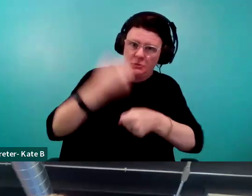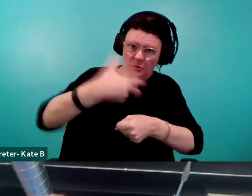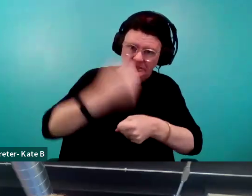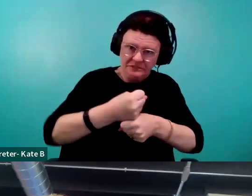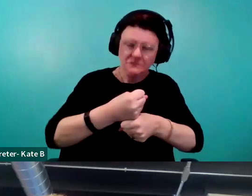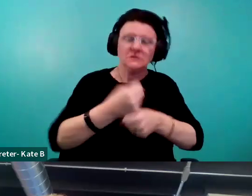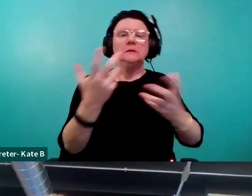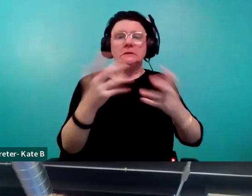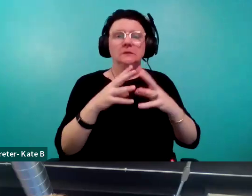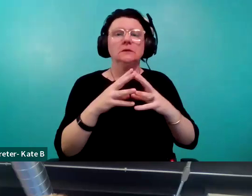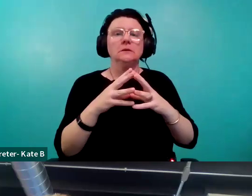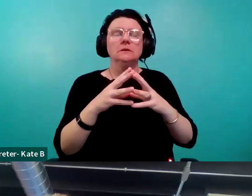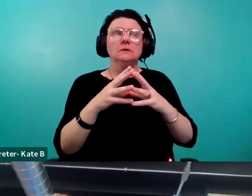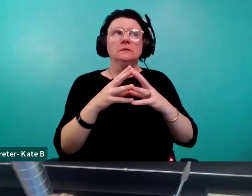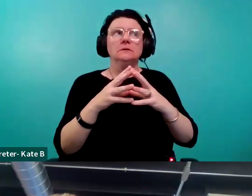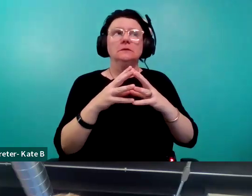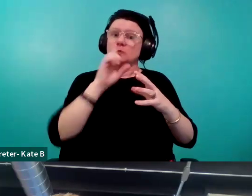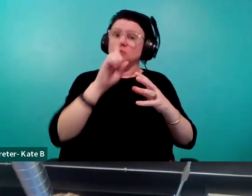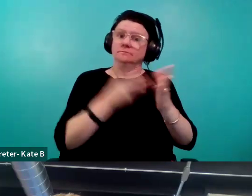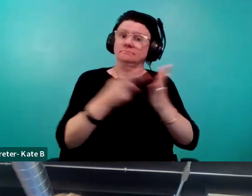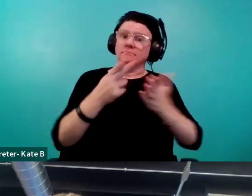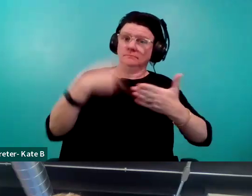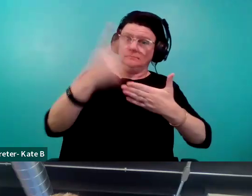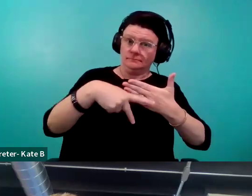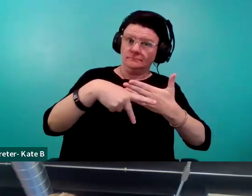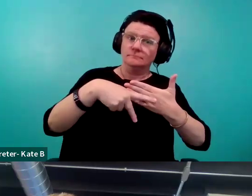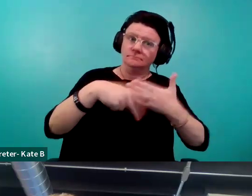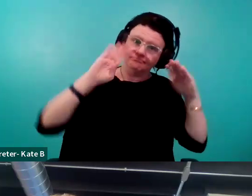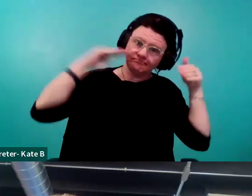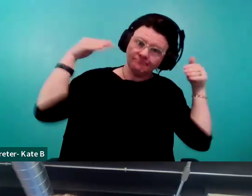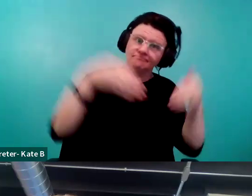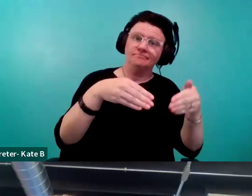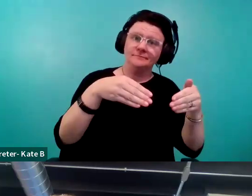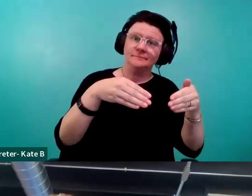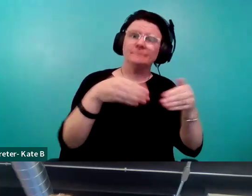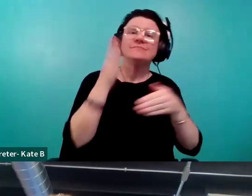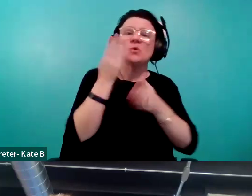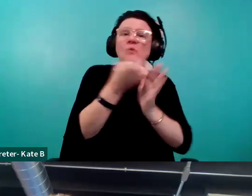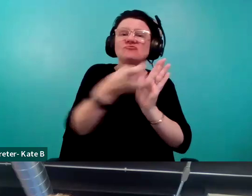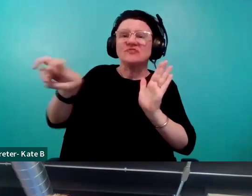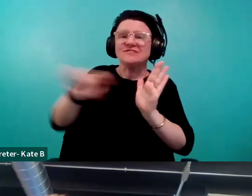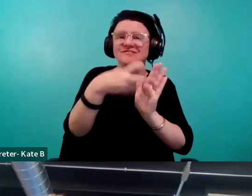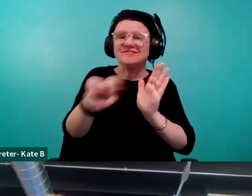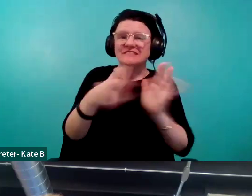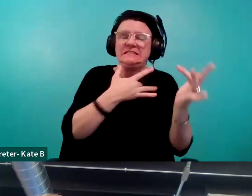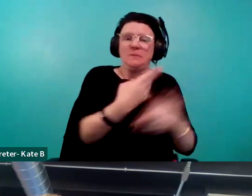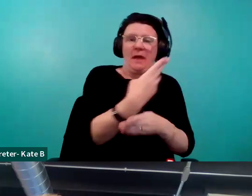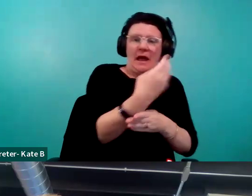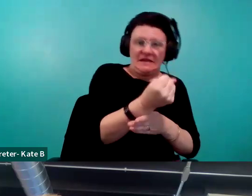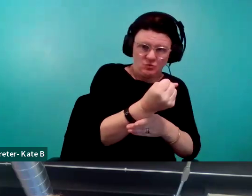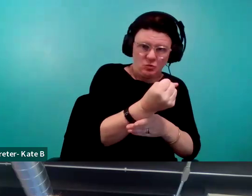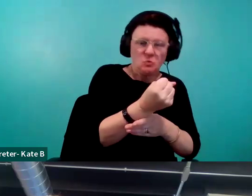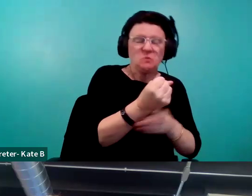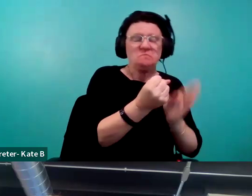is, and a program area that we work on, is the transition from high school